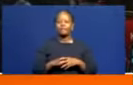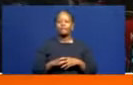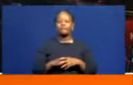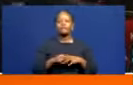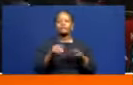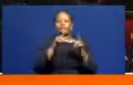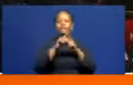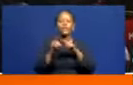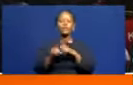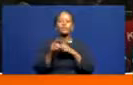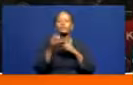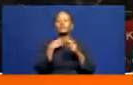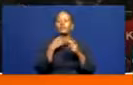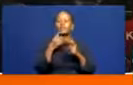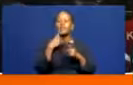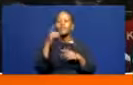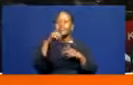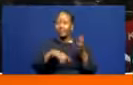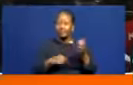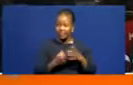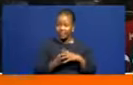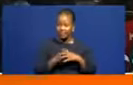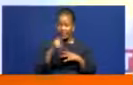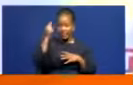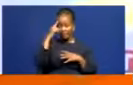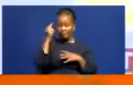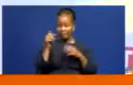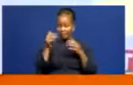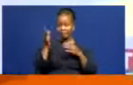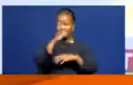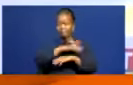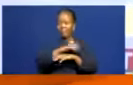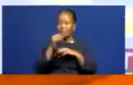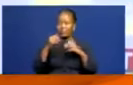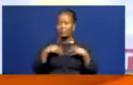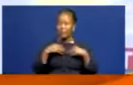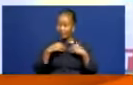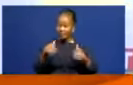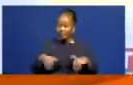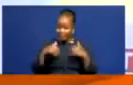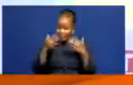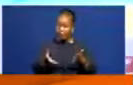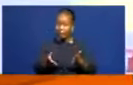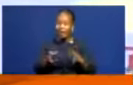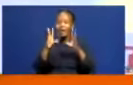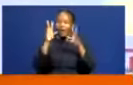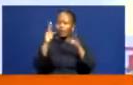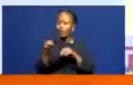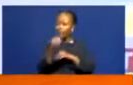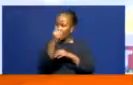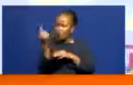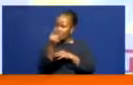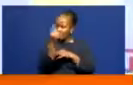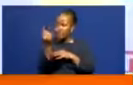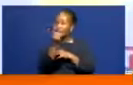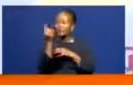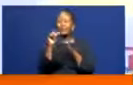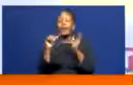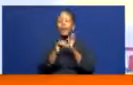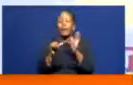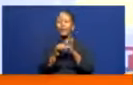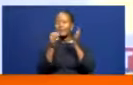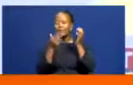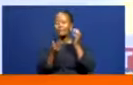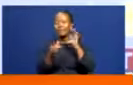And I want to say, for the days you have been in Nairobi, not a single incident of bad